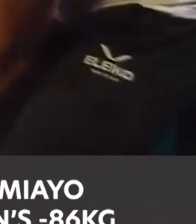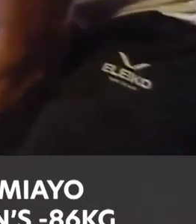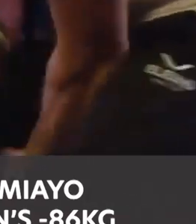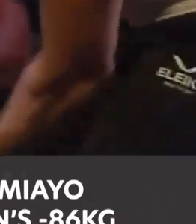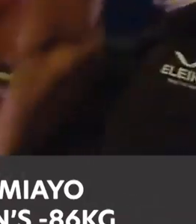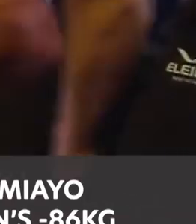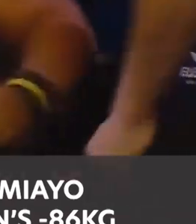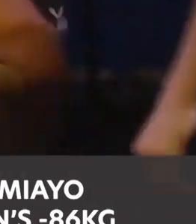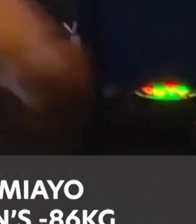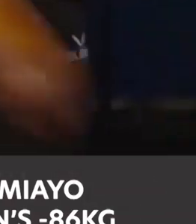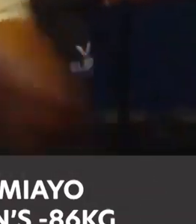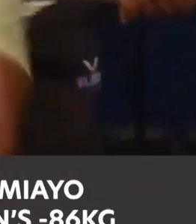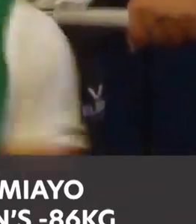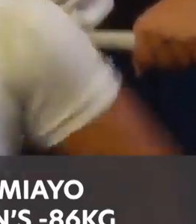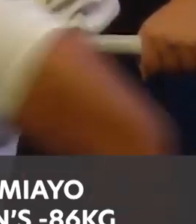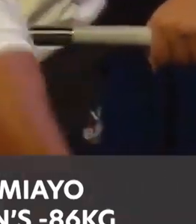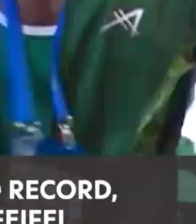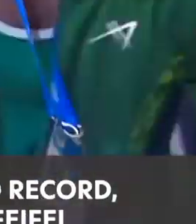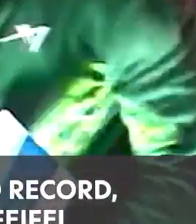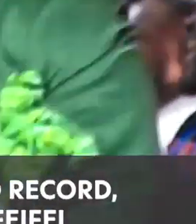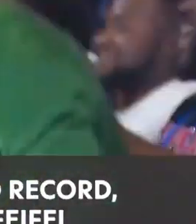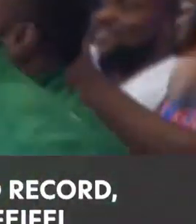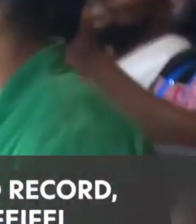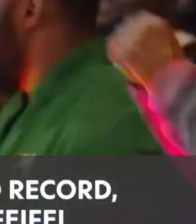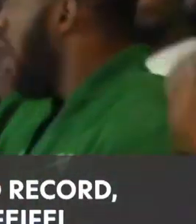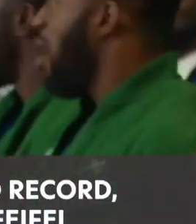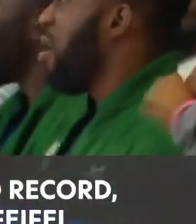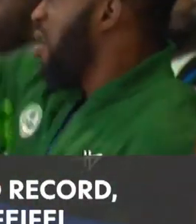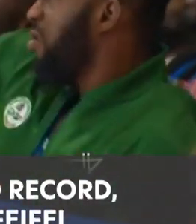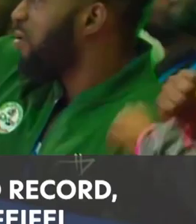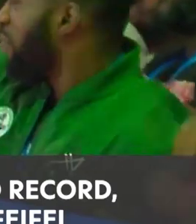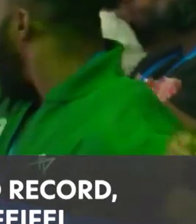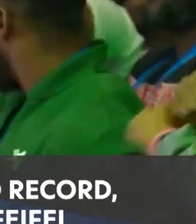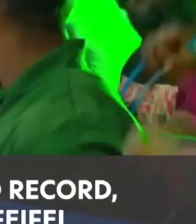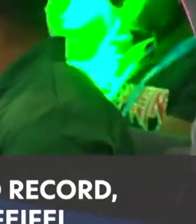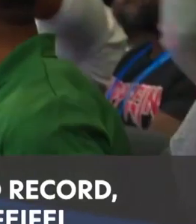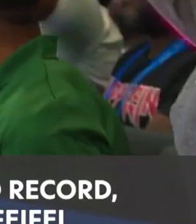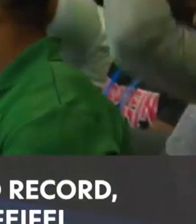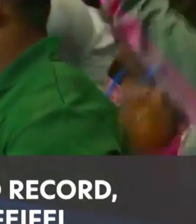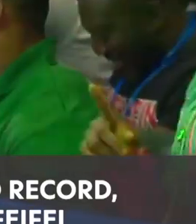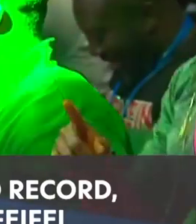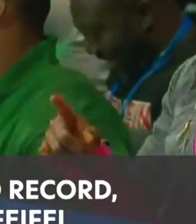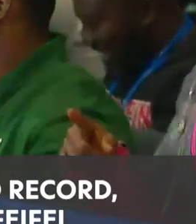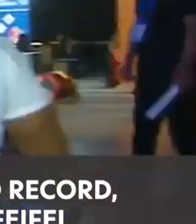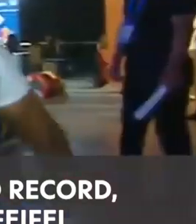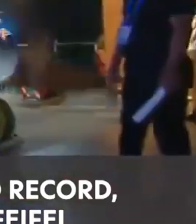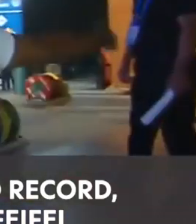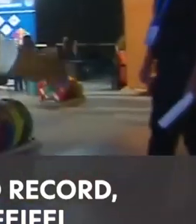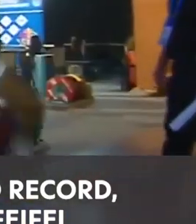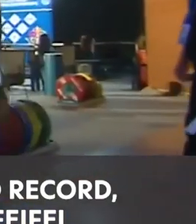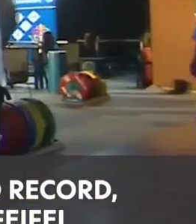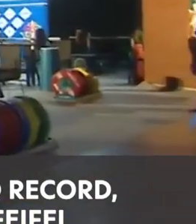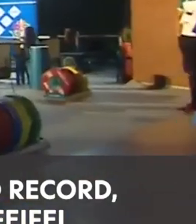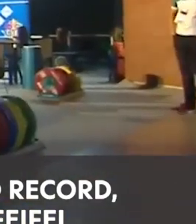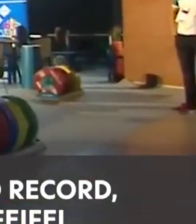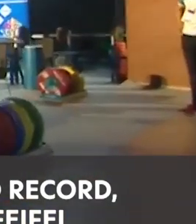it! She's got it! She's got it! She's got it! World champion again! World record again!